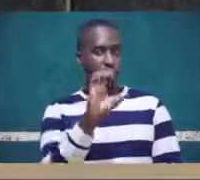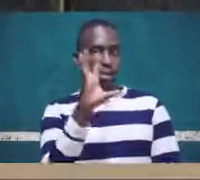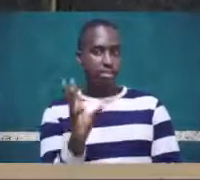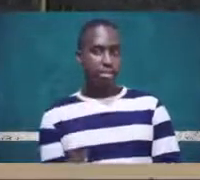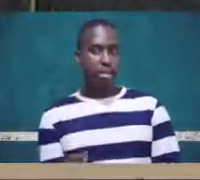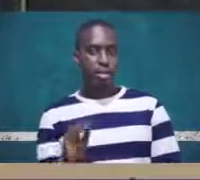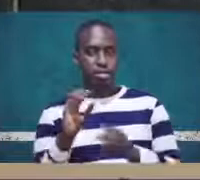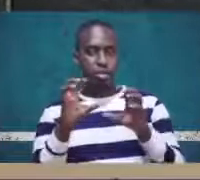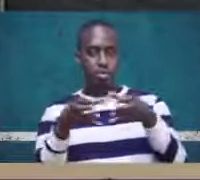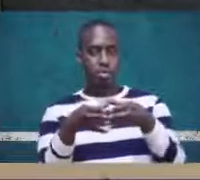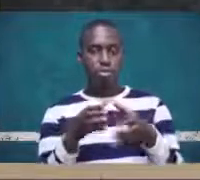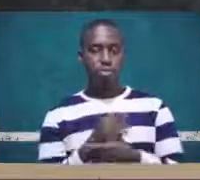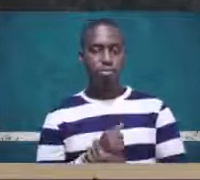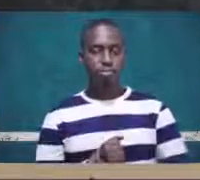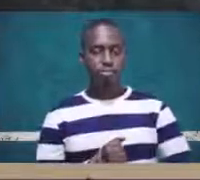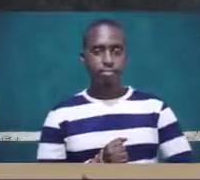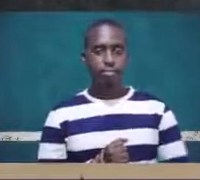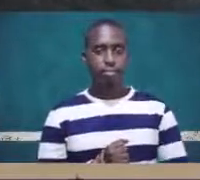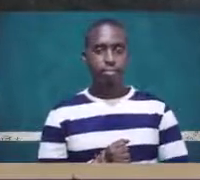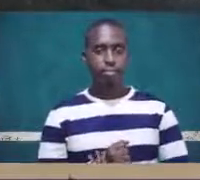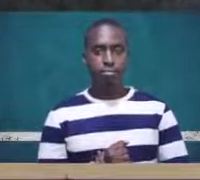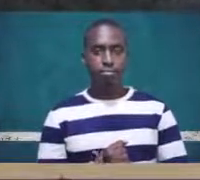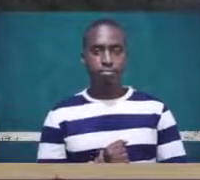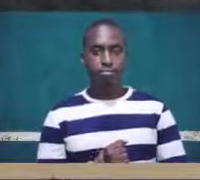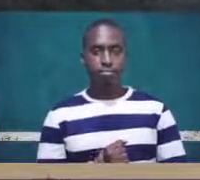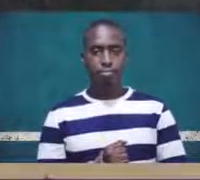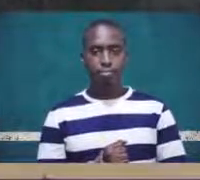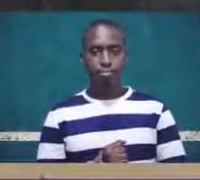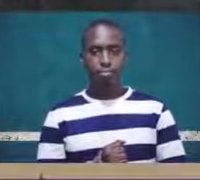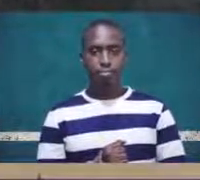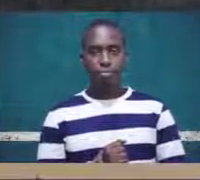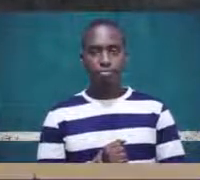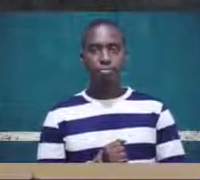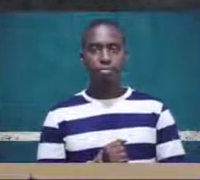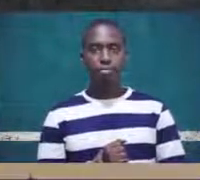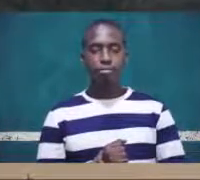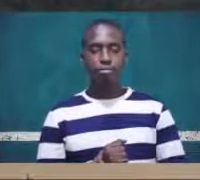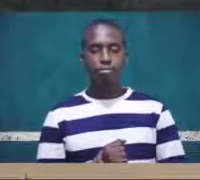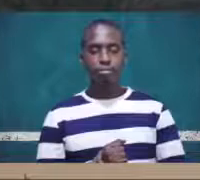Community. East African Community.